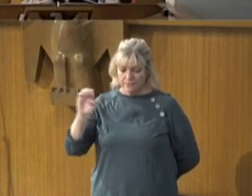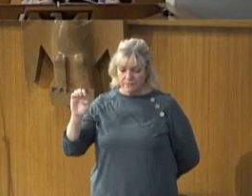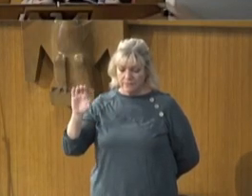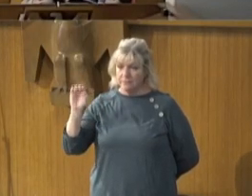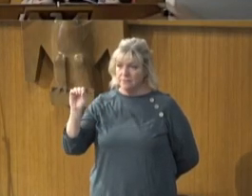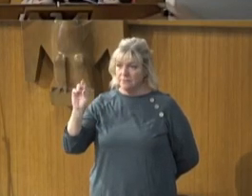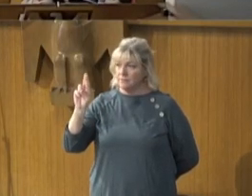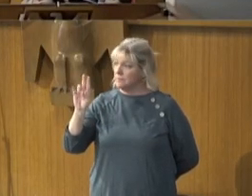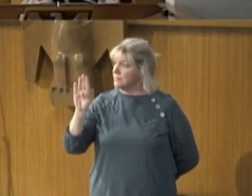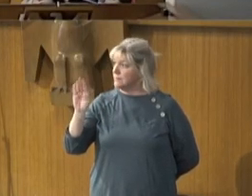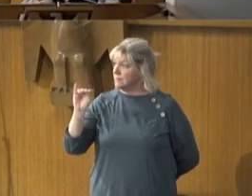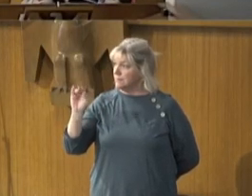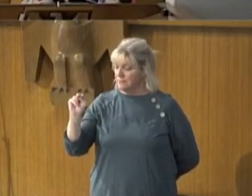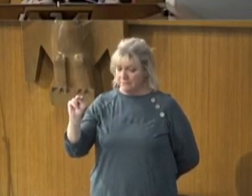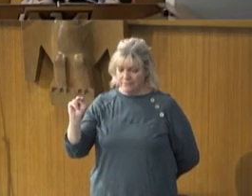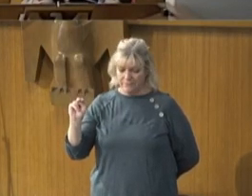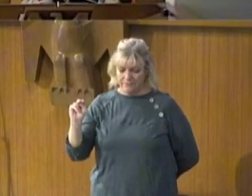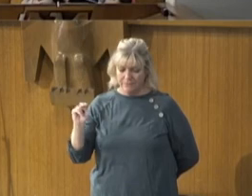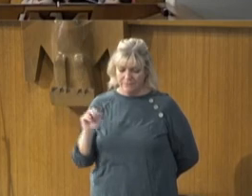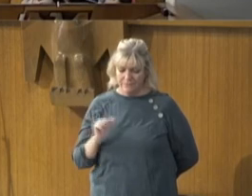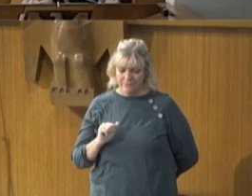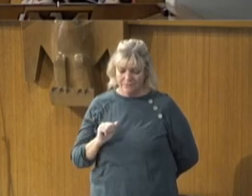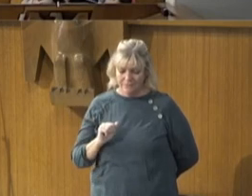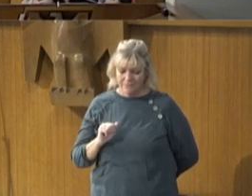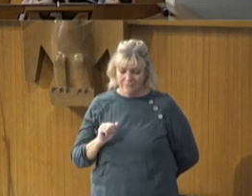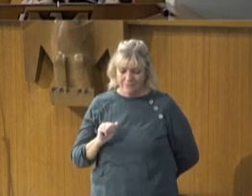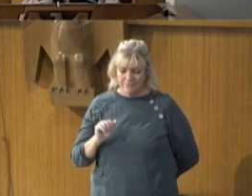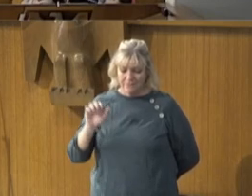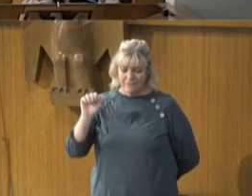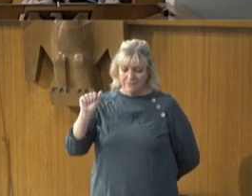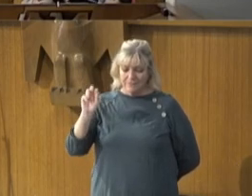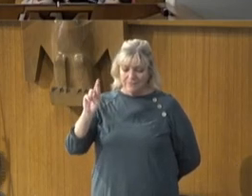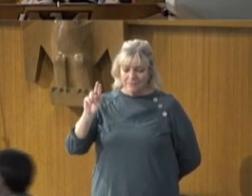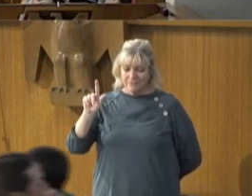Richard Lee Corbin.